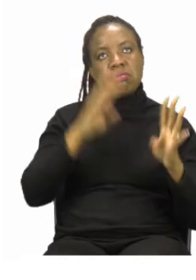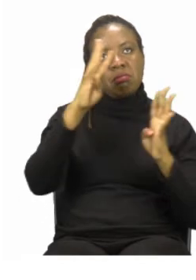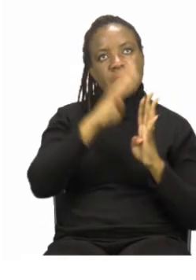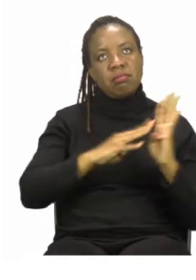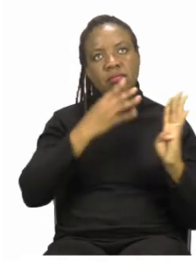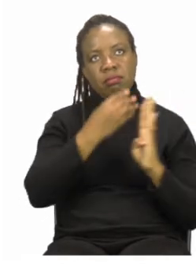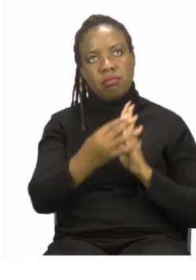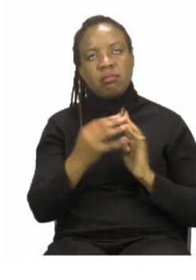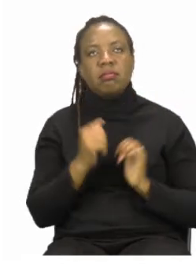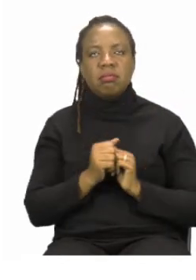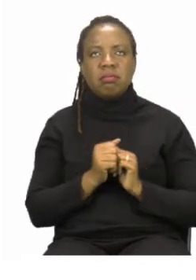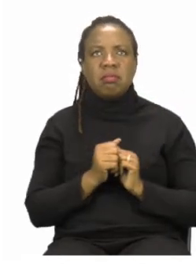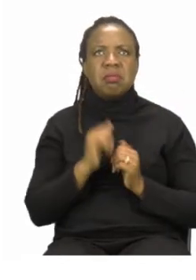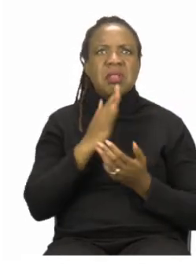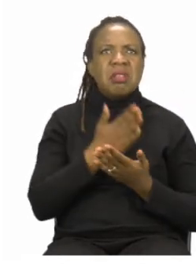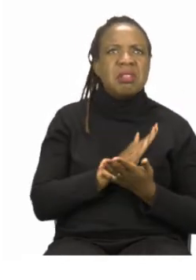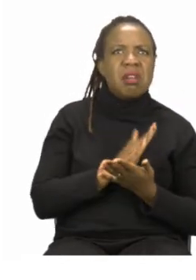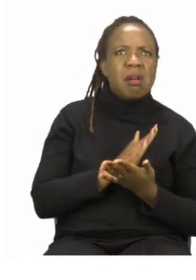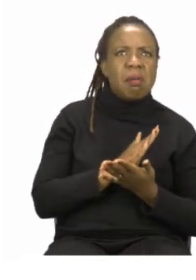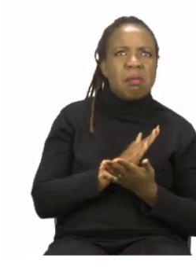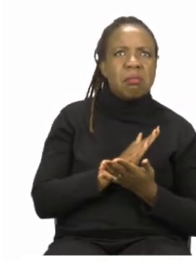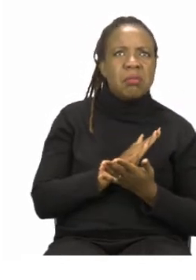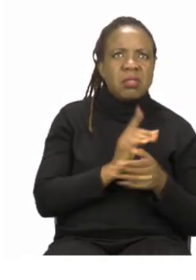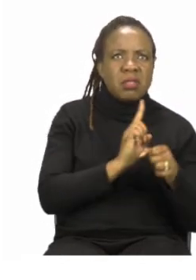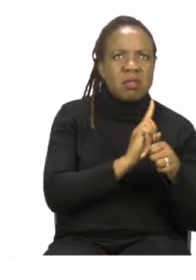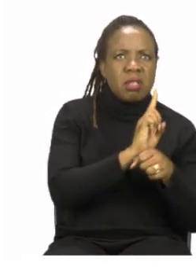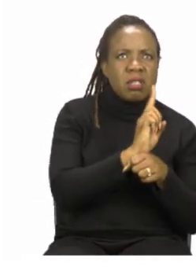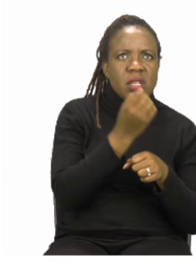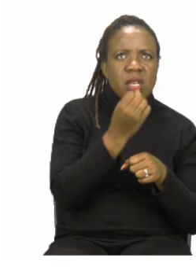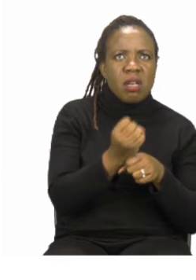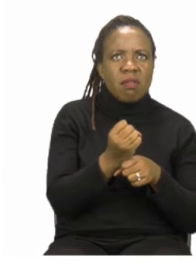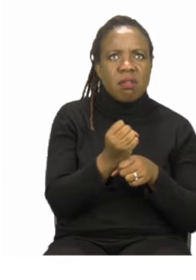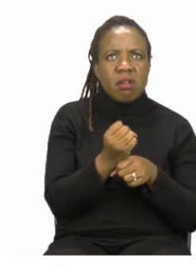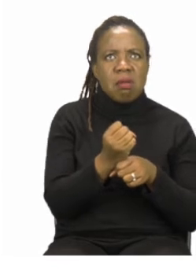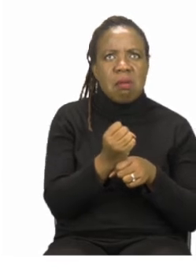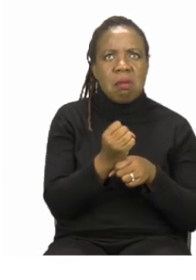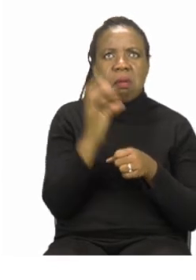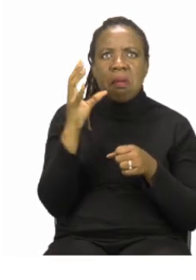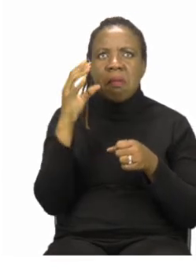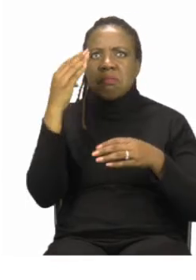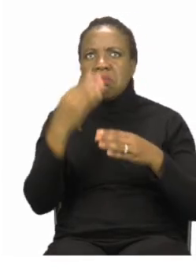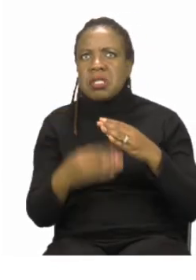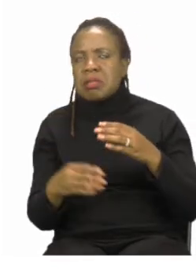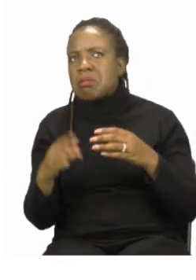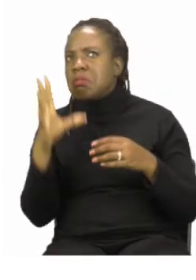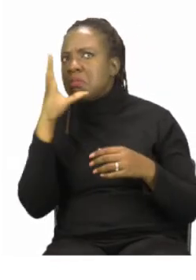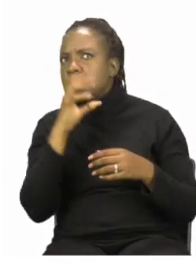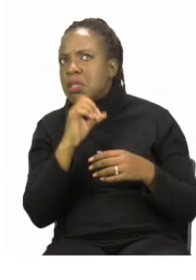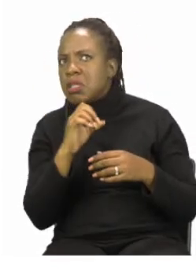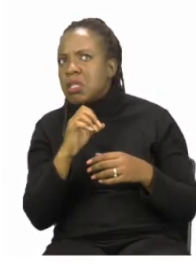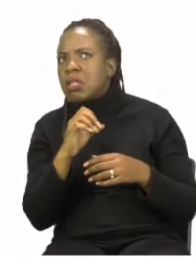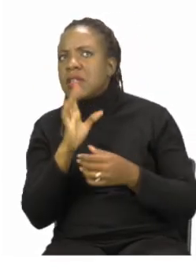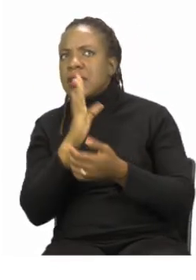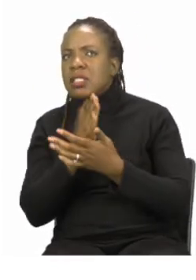you can see for some, they have been giving us the beginning. Others, they have given us the end after the equal